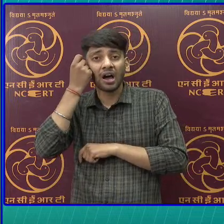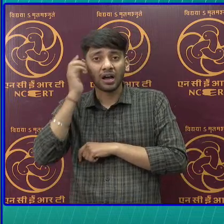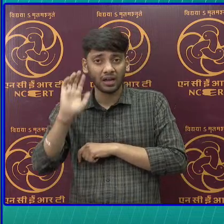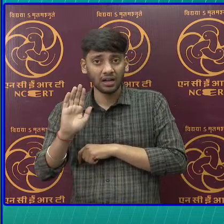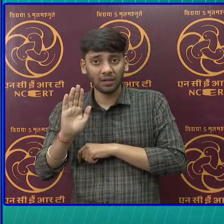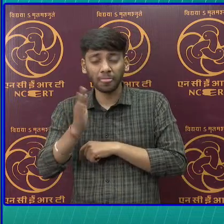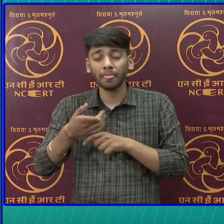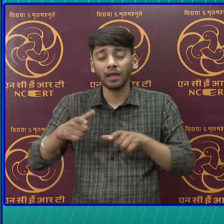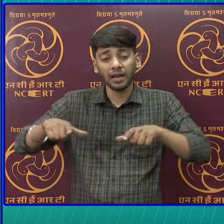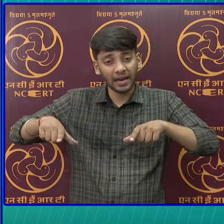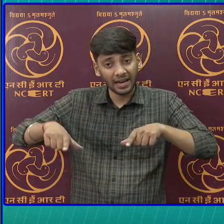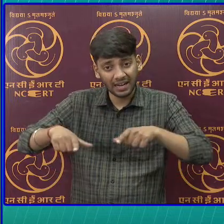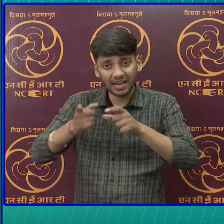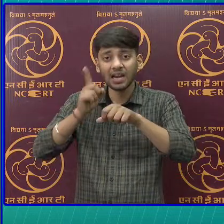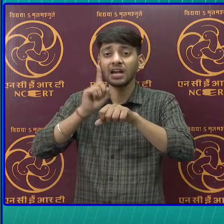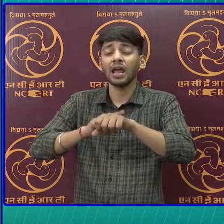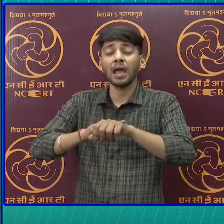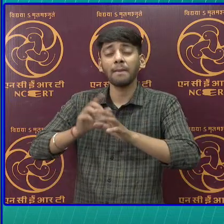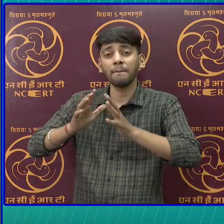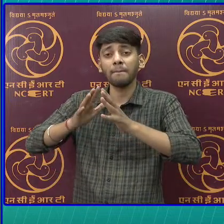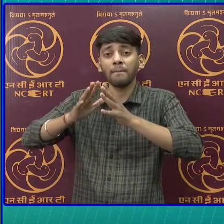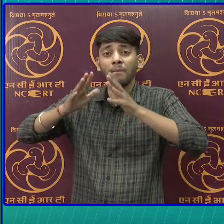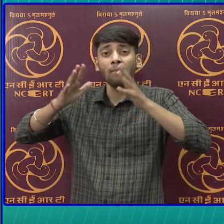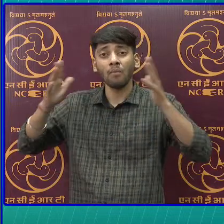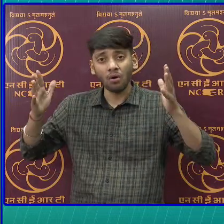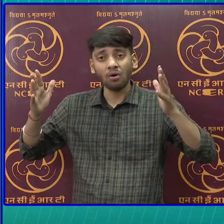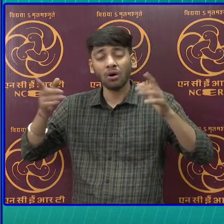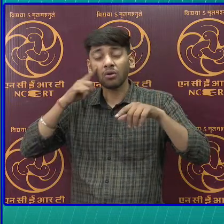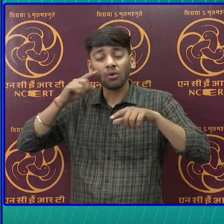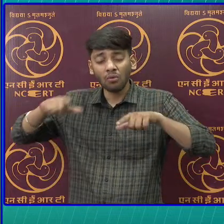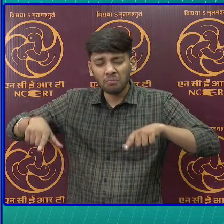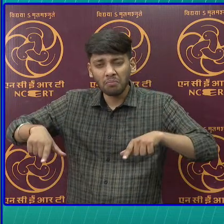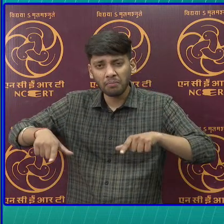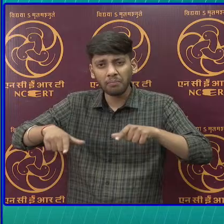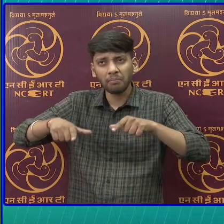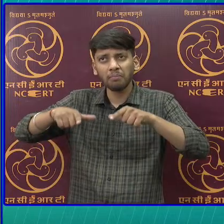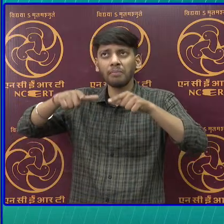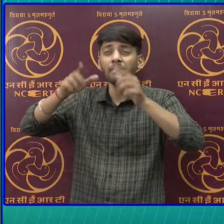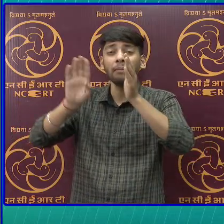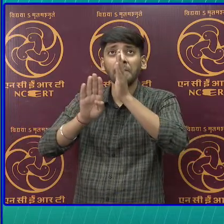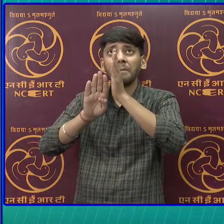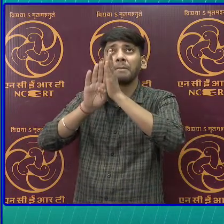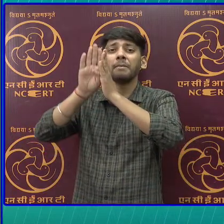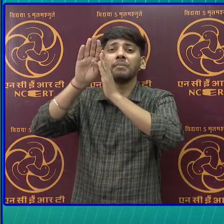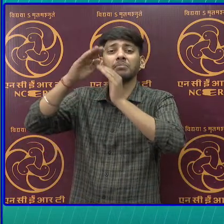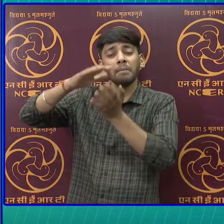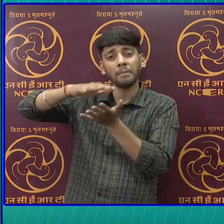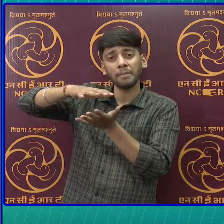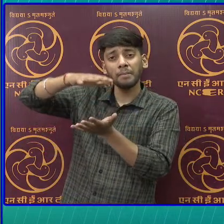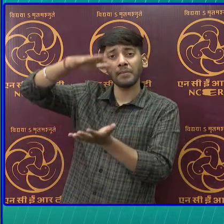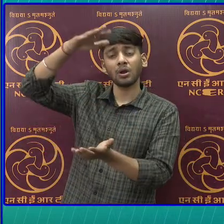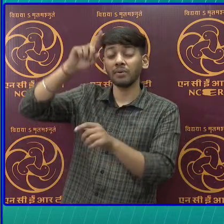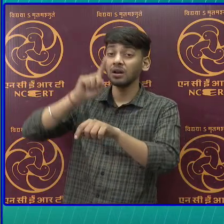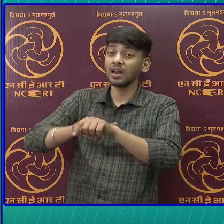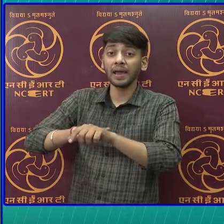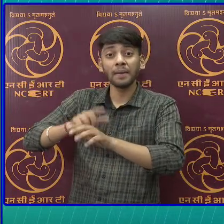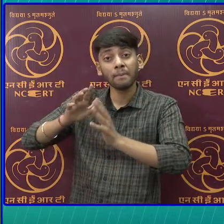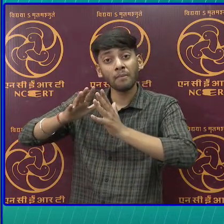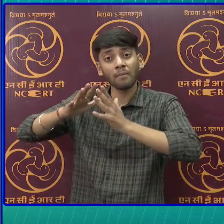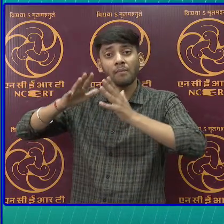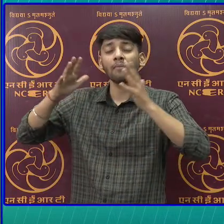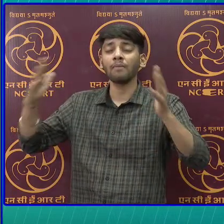a lot of time to come in its full size. Okay, so but poet says here it takes too